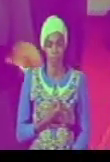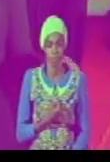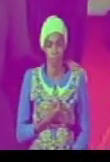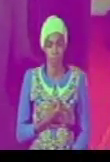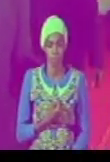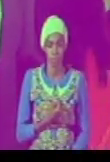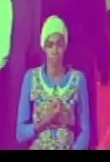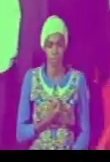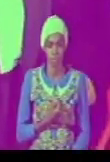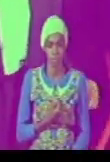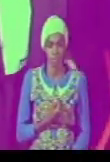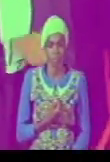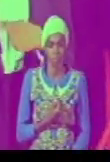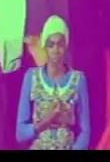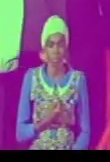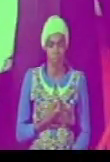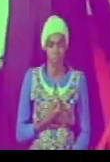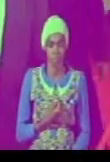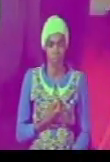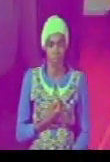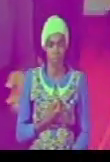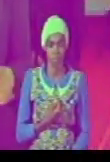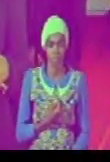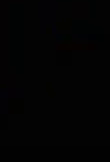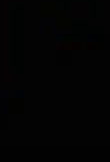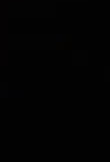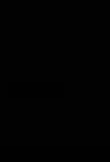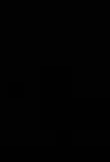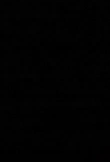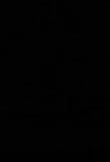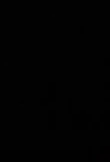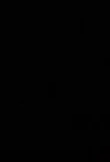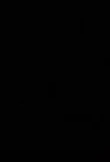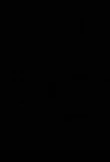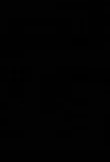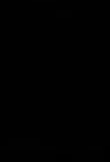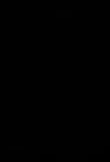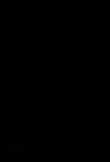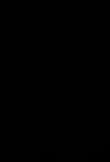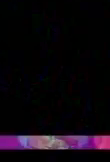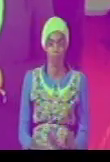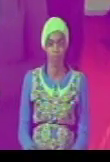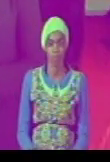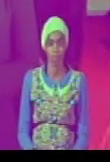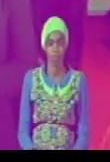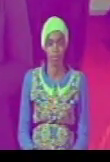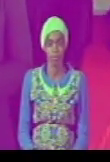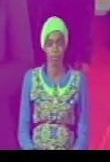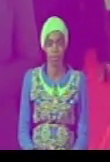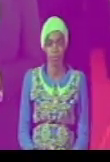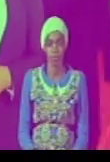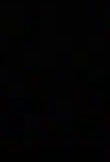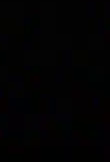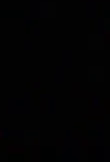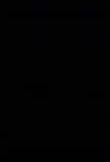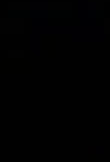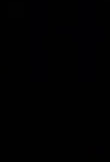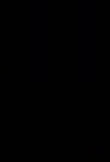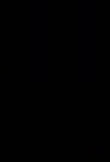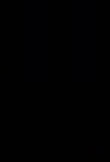matter where you come from. It doesn't matter where you be. And if you truly